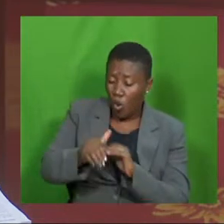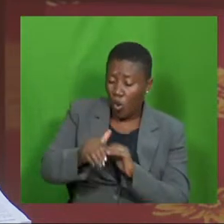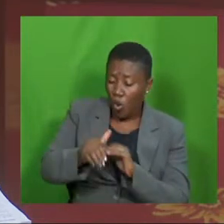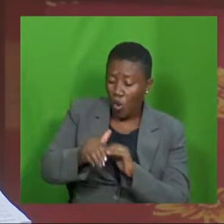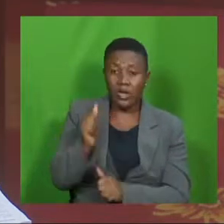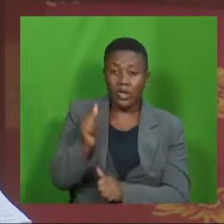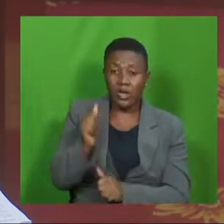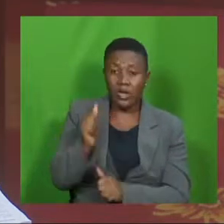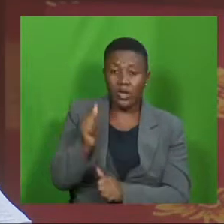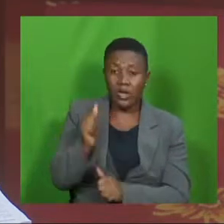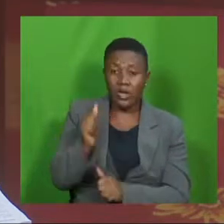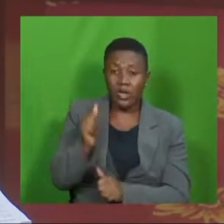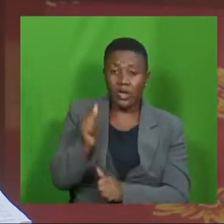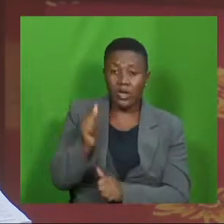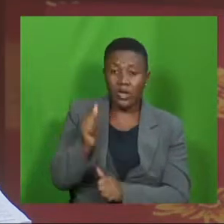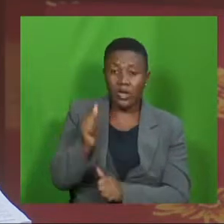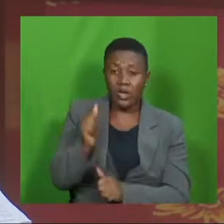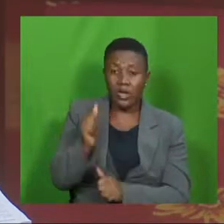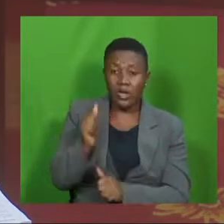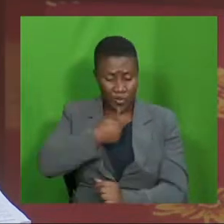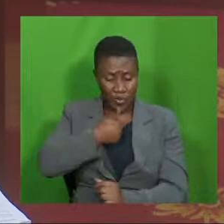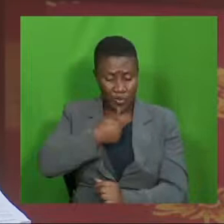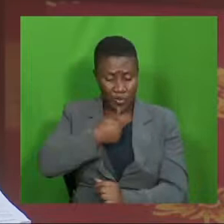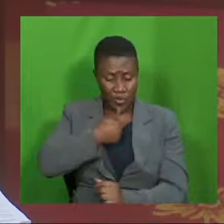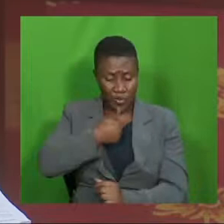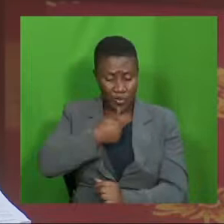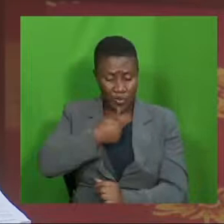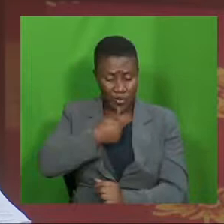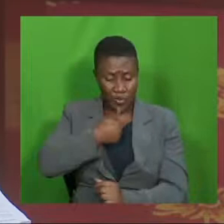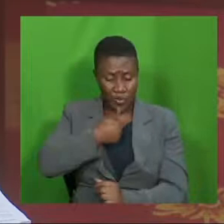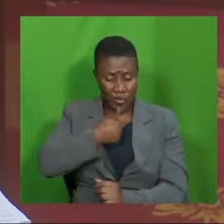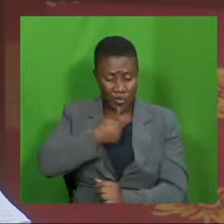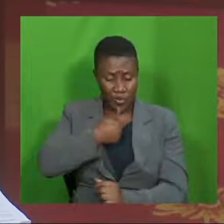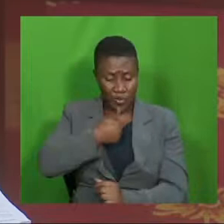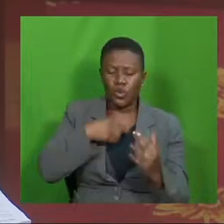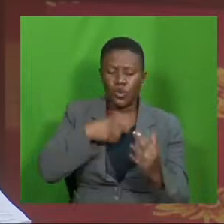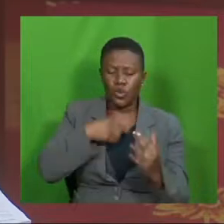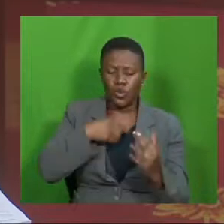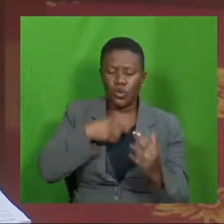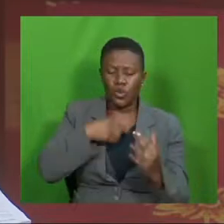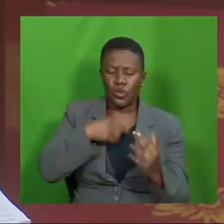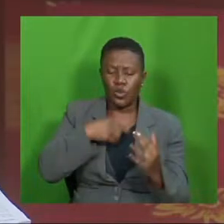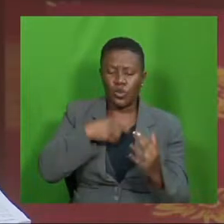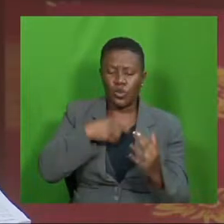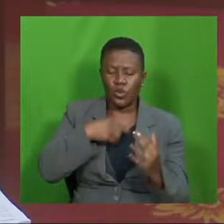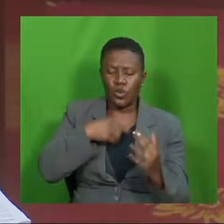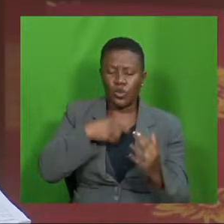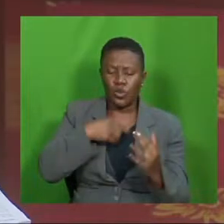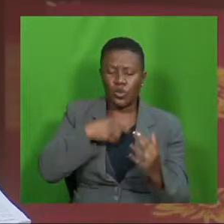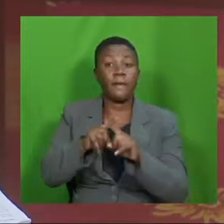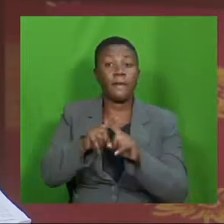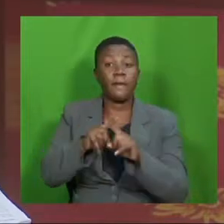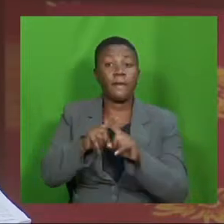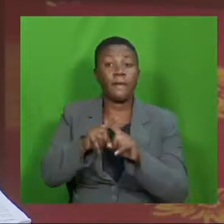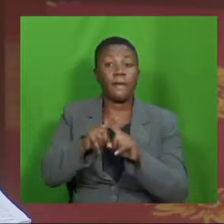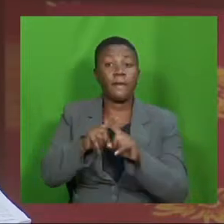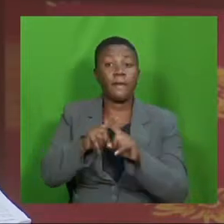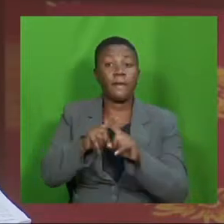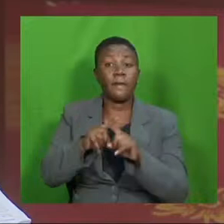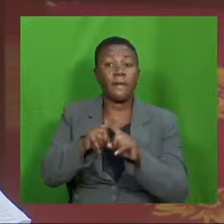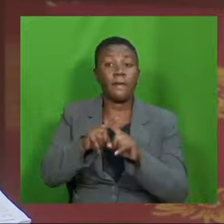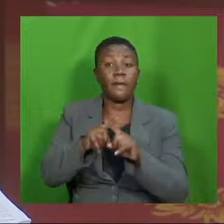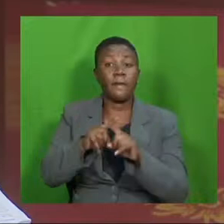the distribution, myself and my deputy. We did the distribution. But yes, we will still assure